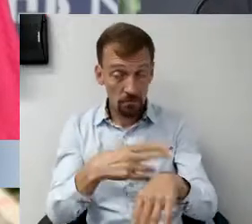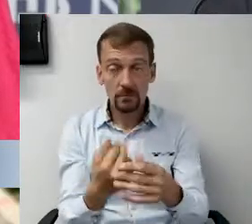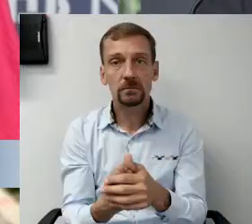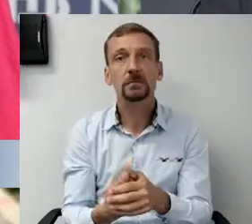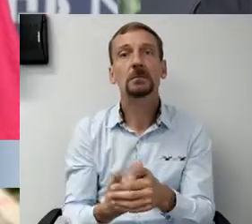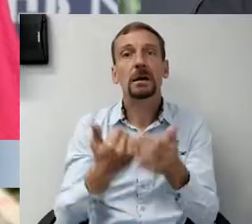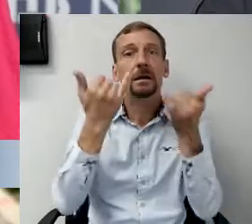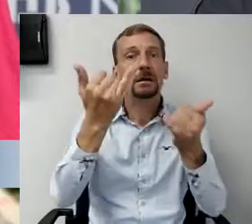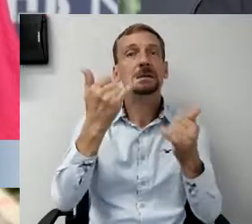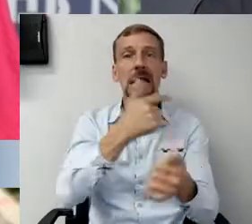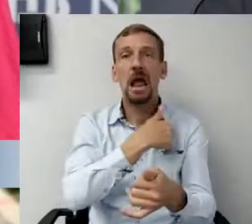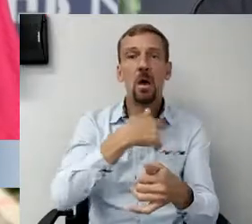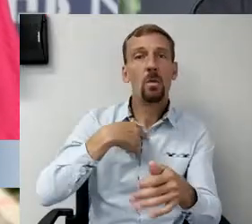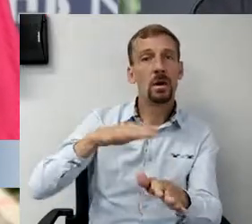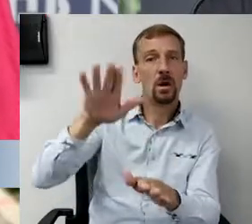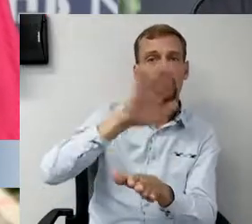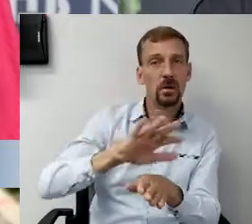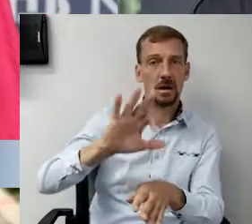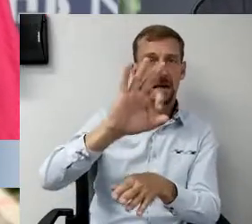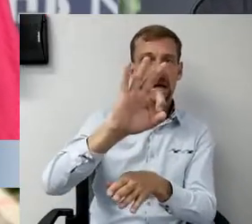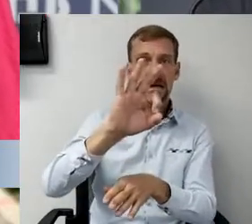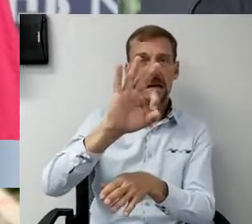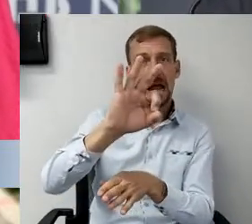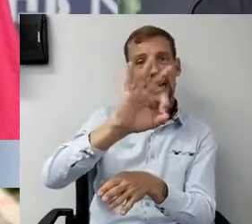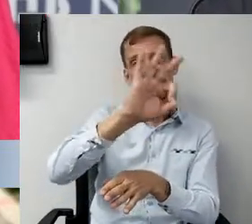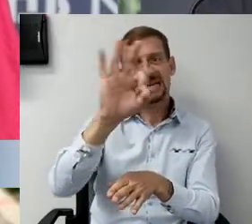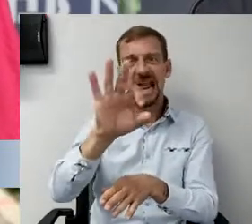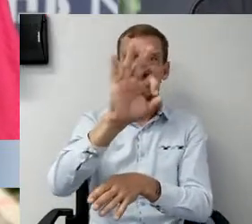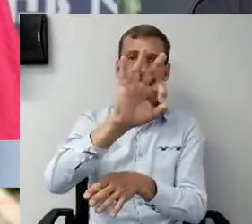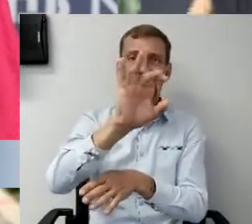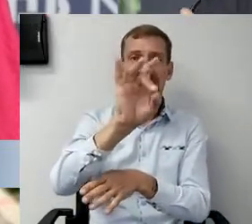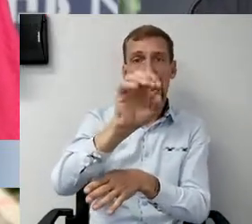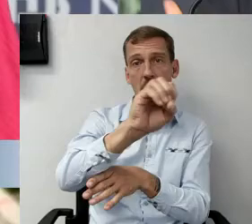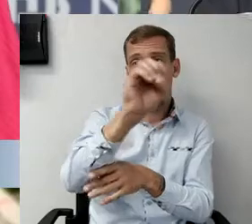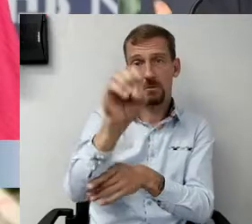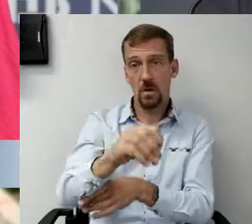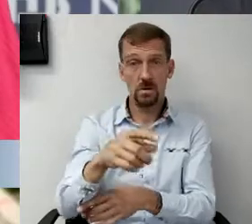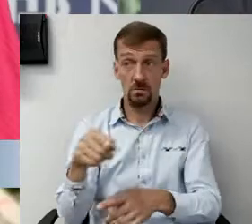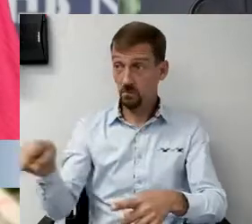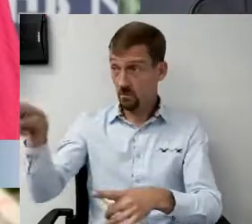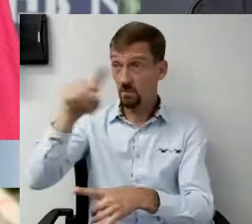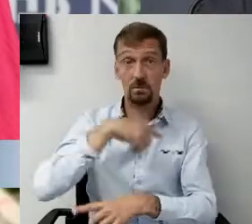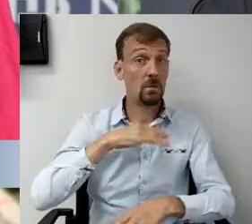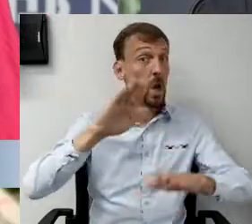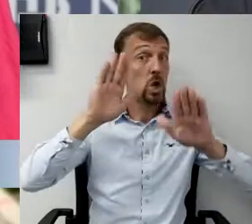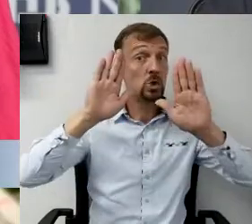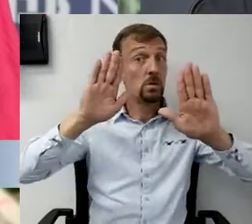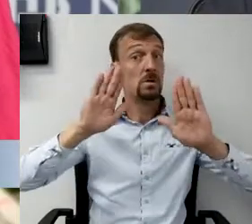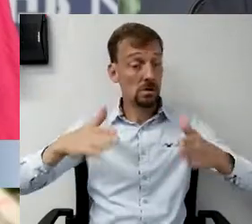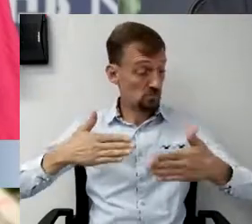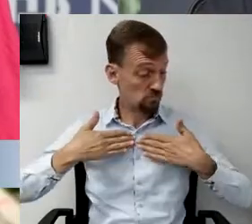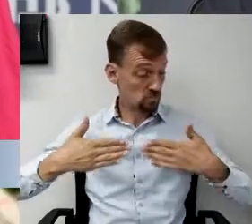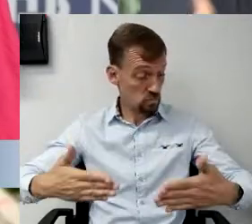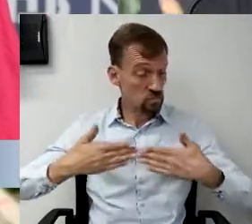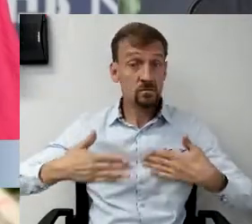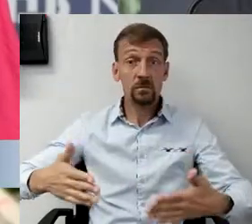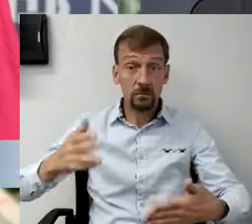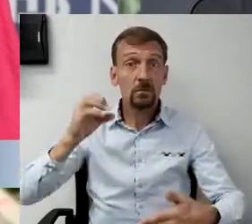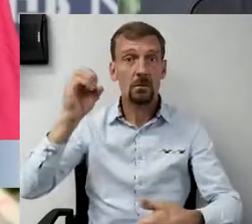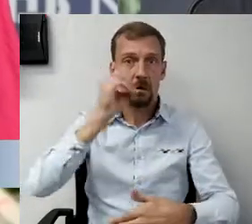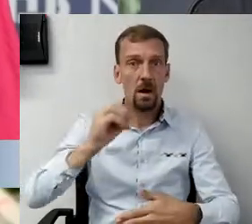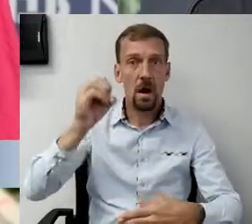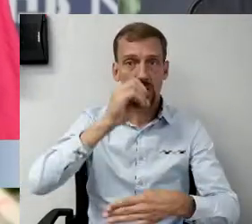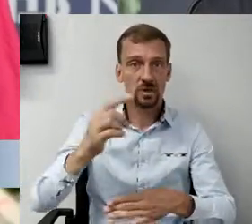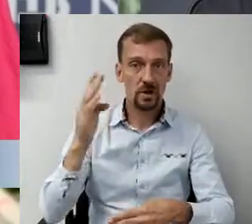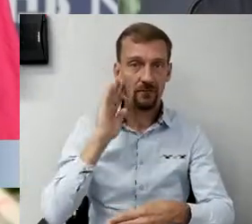we're probably at 98, 99% oxygenation. So we have great oxygen flow in our bloods, which